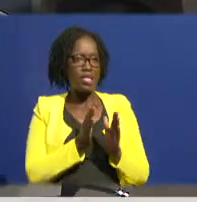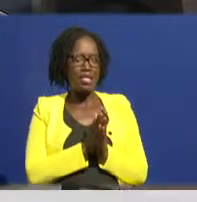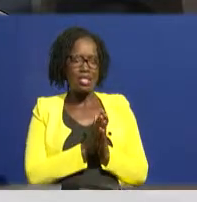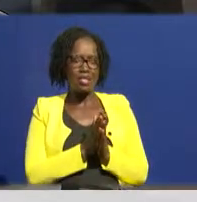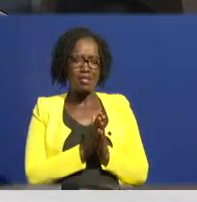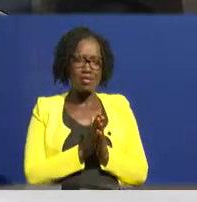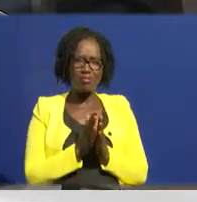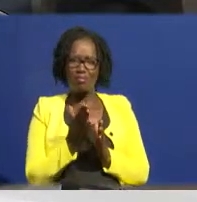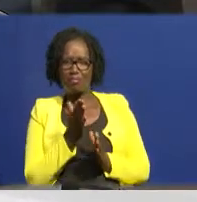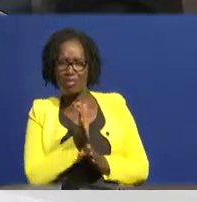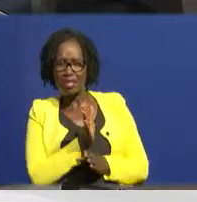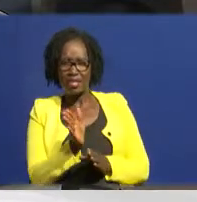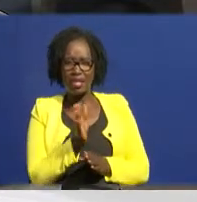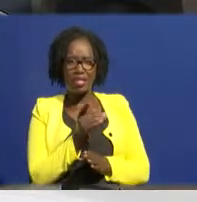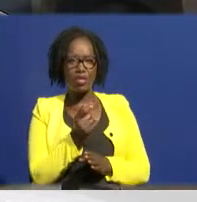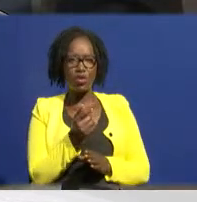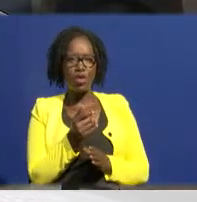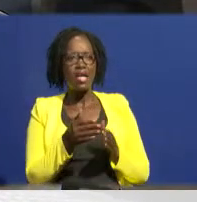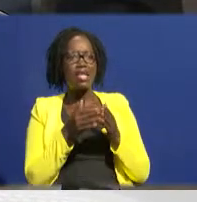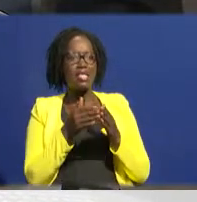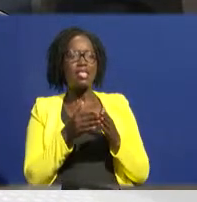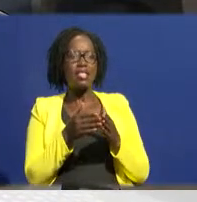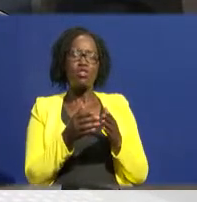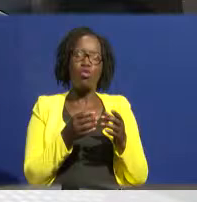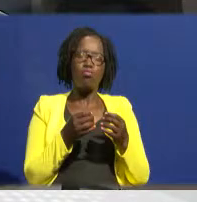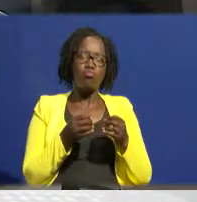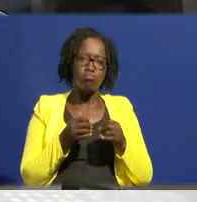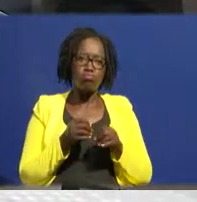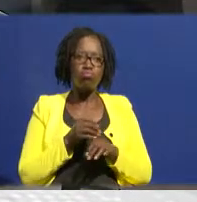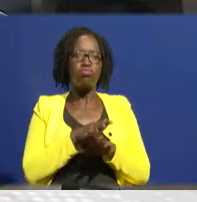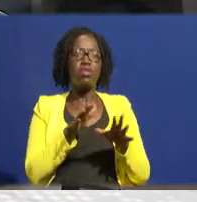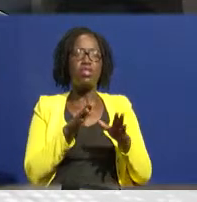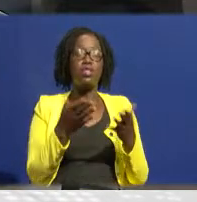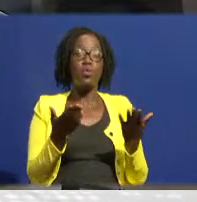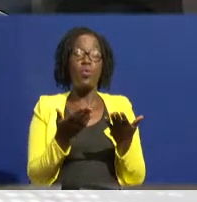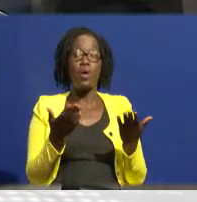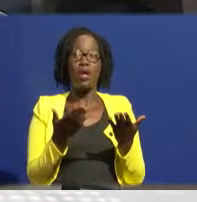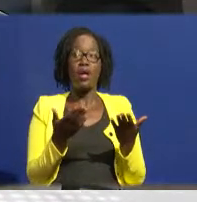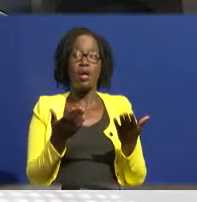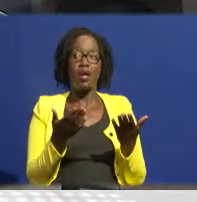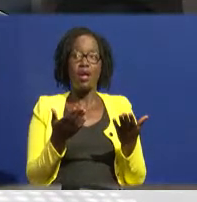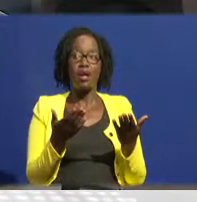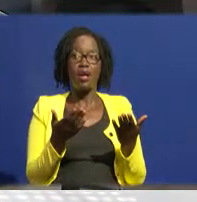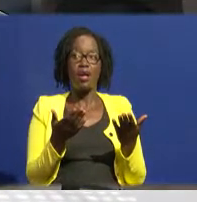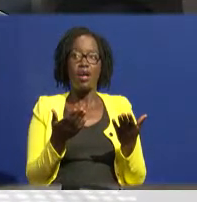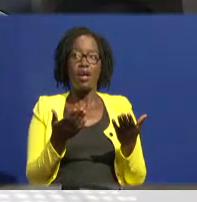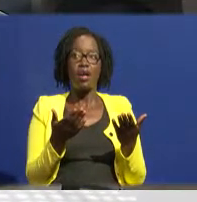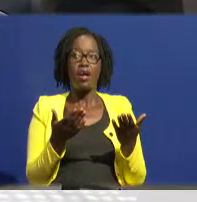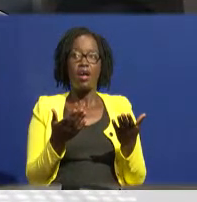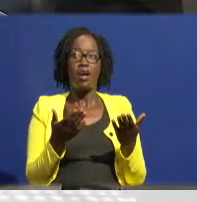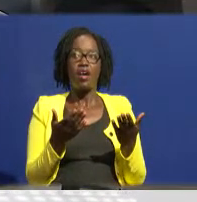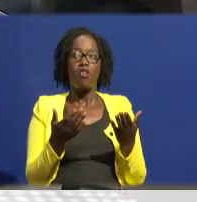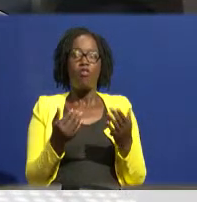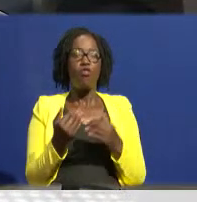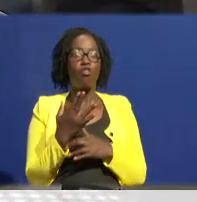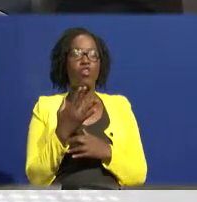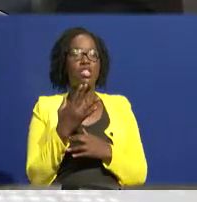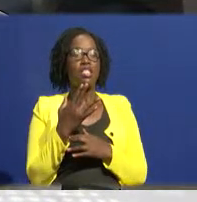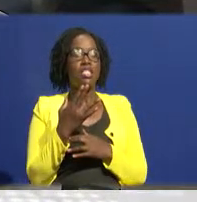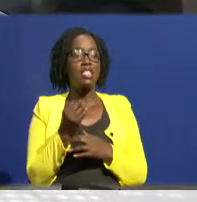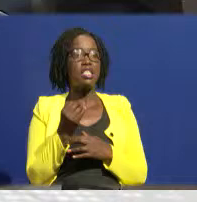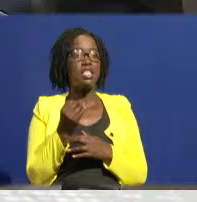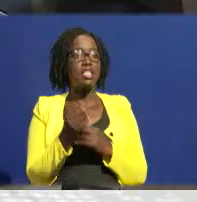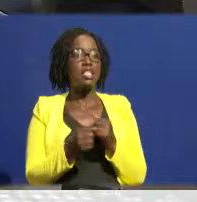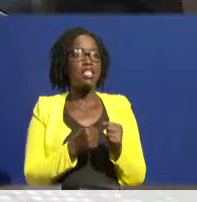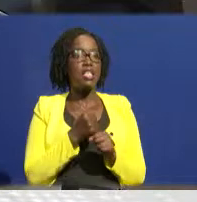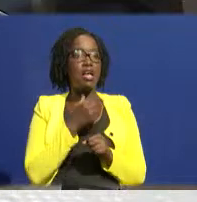sidestep, there's also the sexual predation, where you find a 40-year-old man now, he